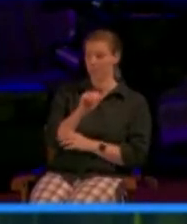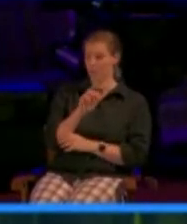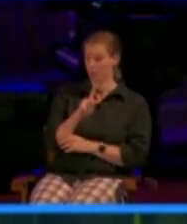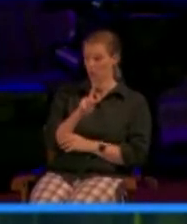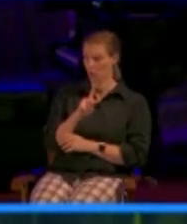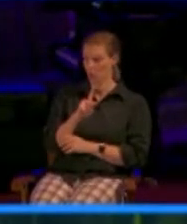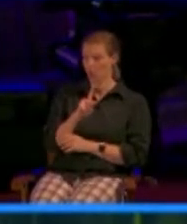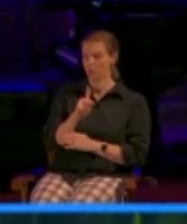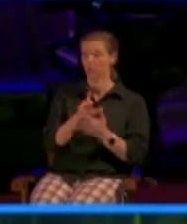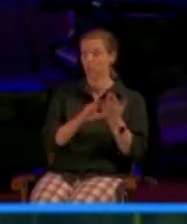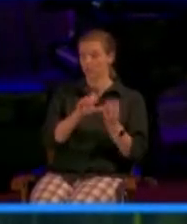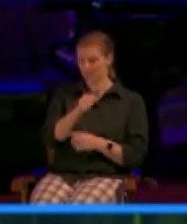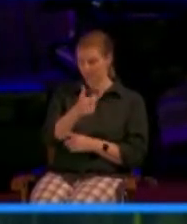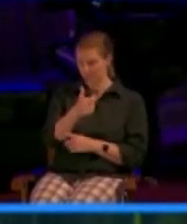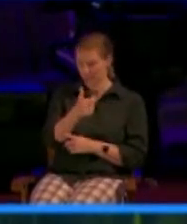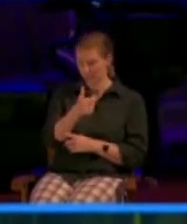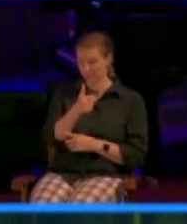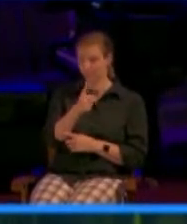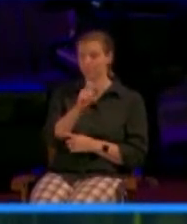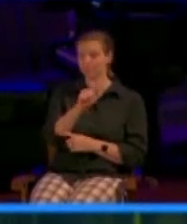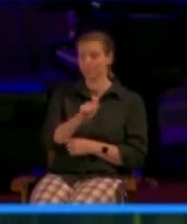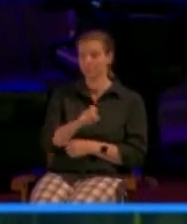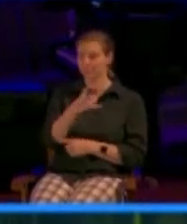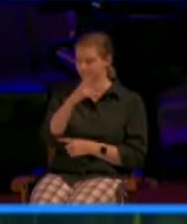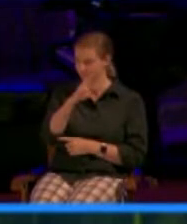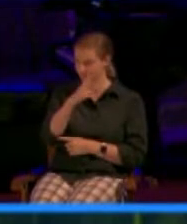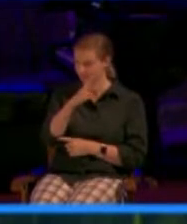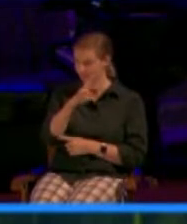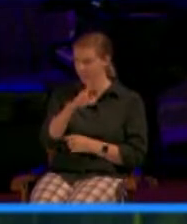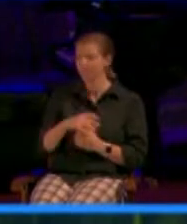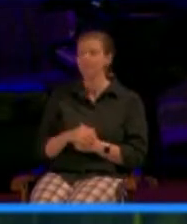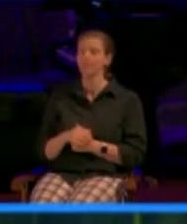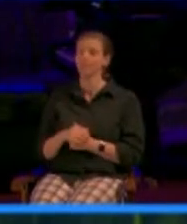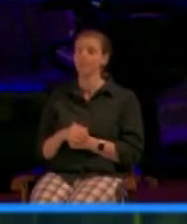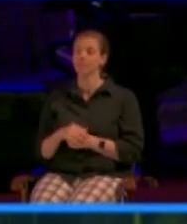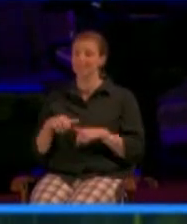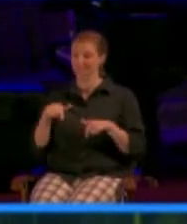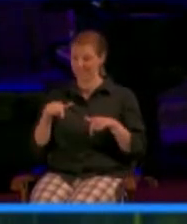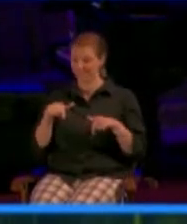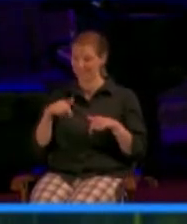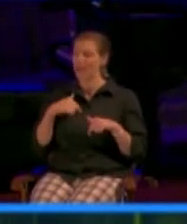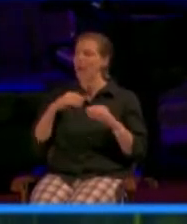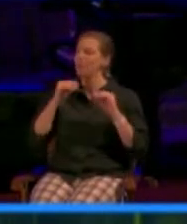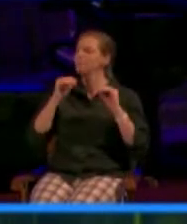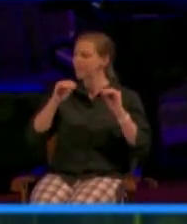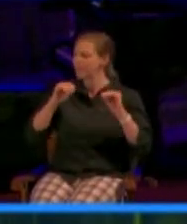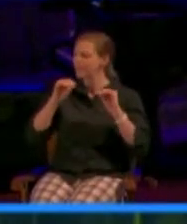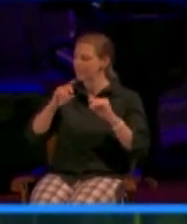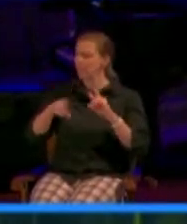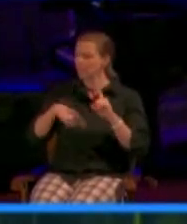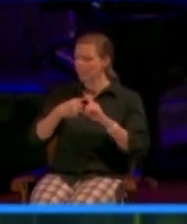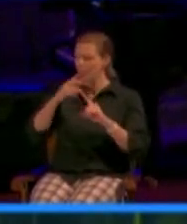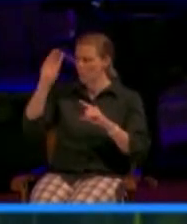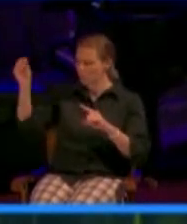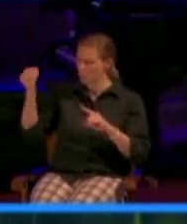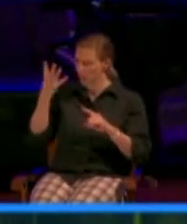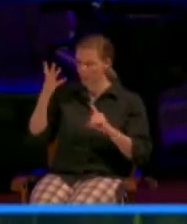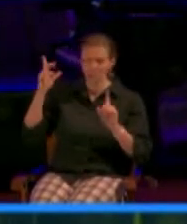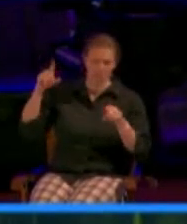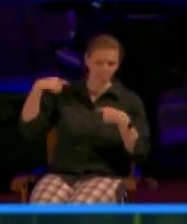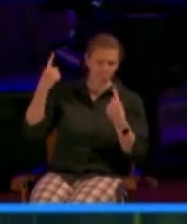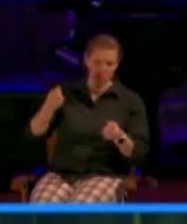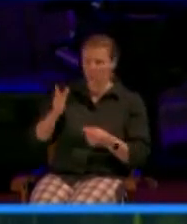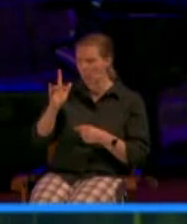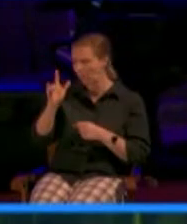Mark chapter 10, verse 17. I preached this passage over the 25 years, two or three times, but this is an altogether different message. We're going to look at